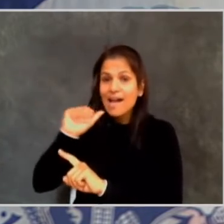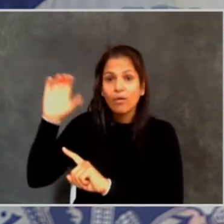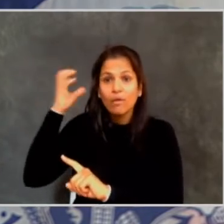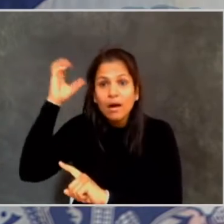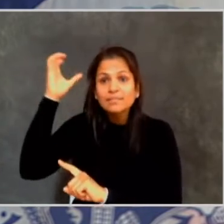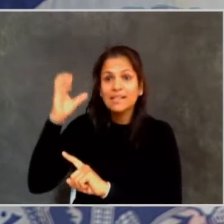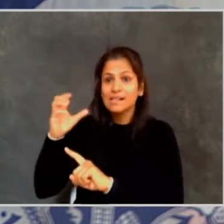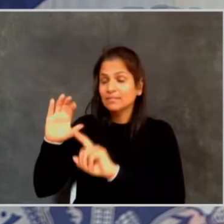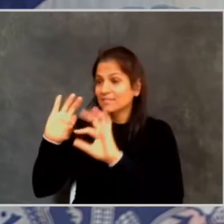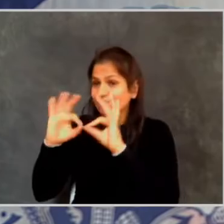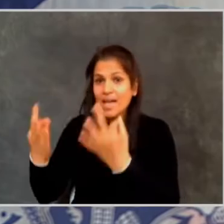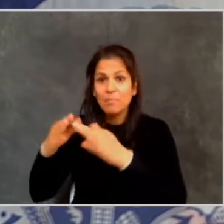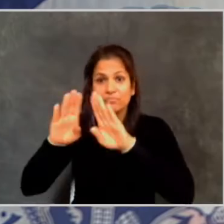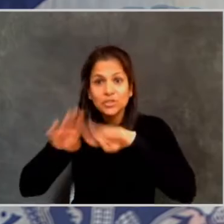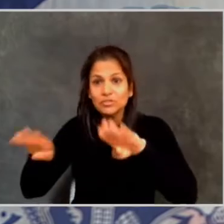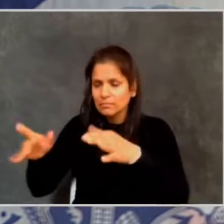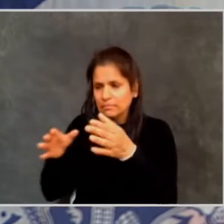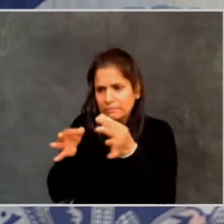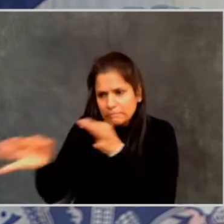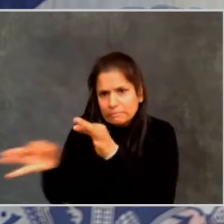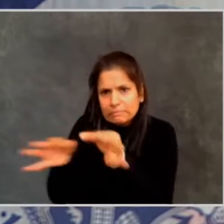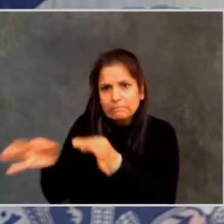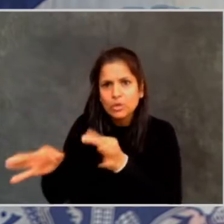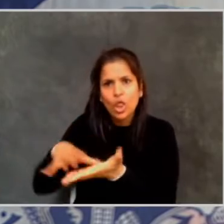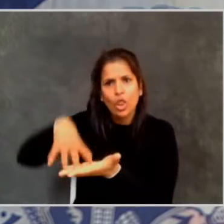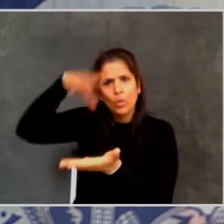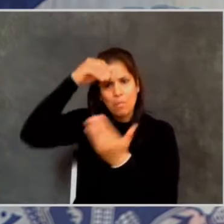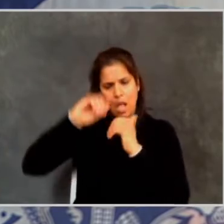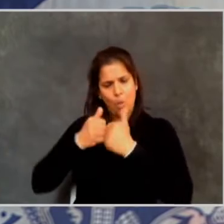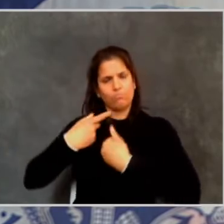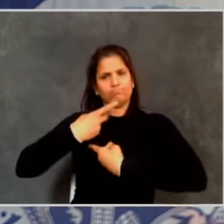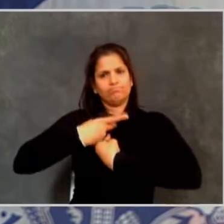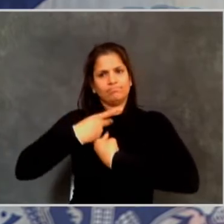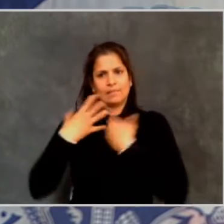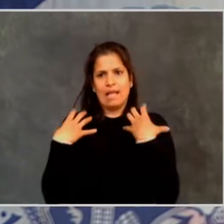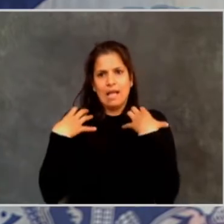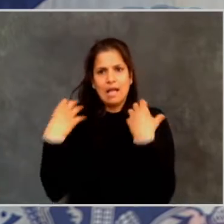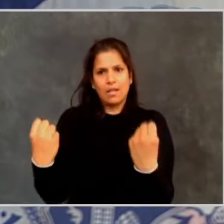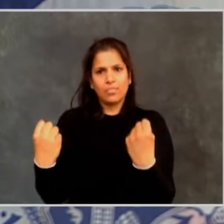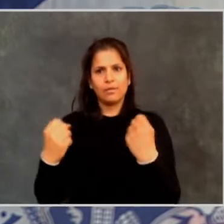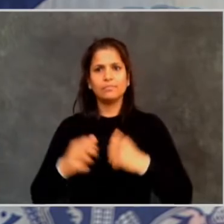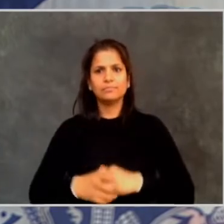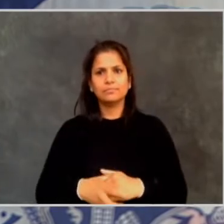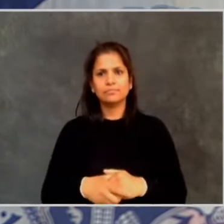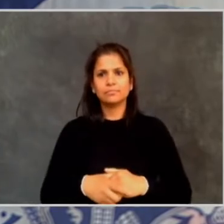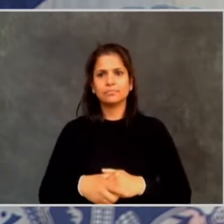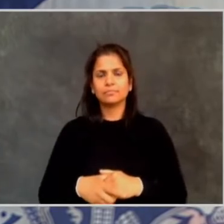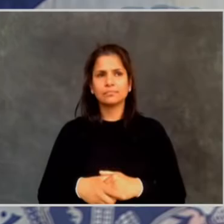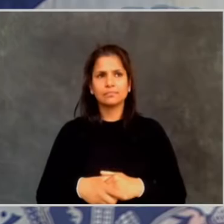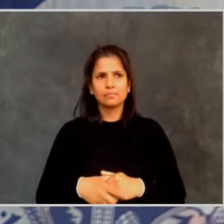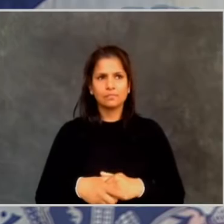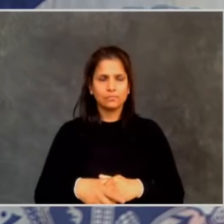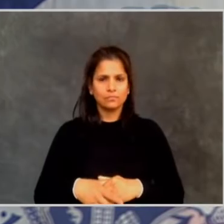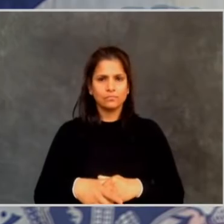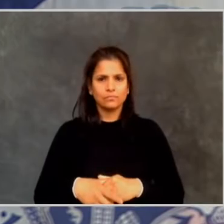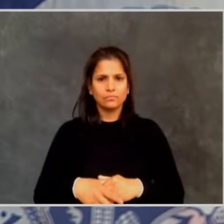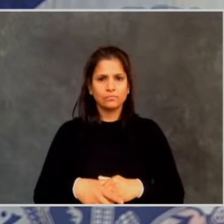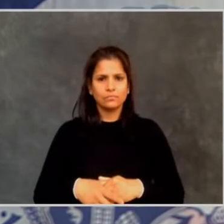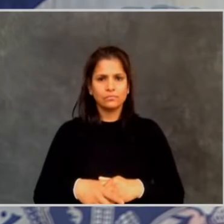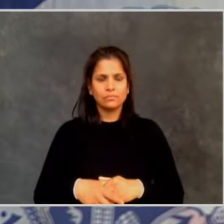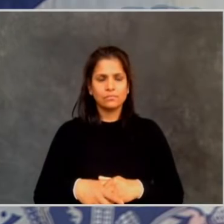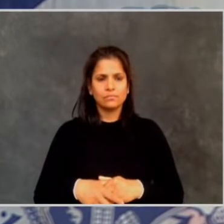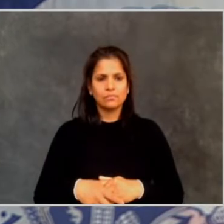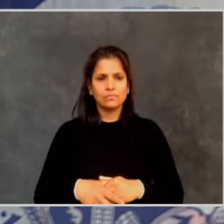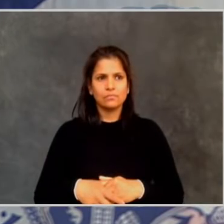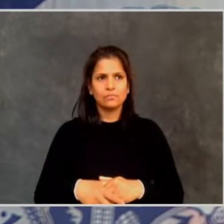administration and everyone there, you laid out the longstanding disparities here in the city in certain communities,